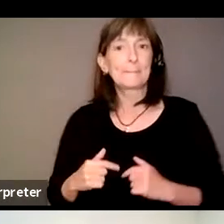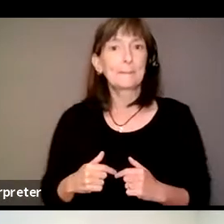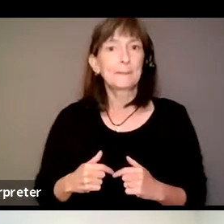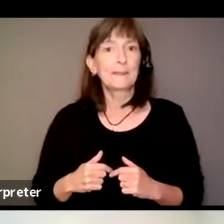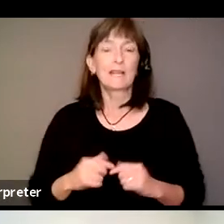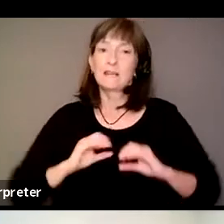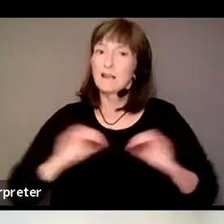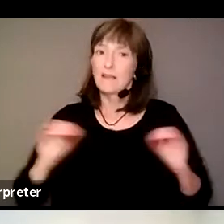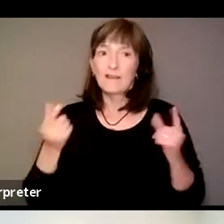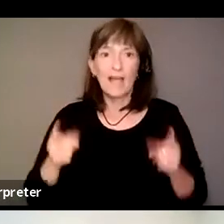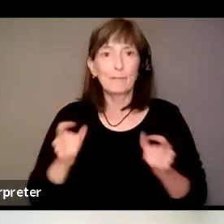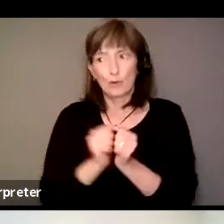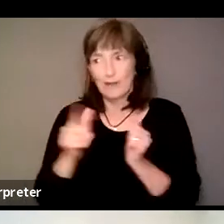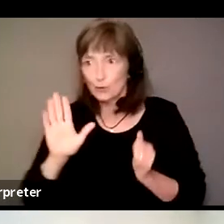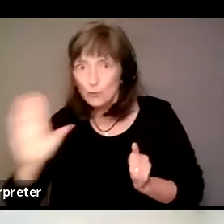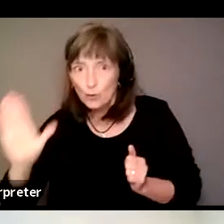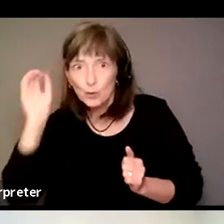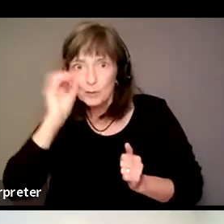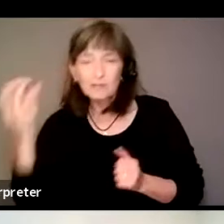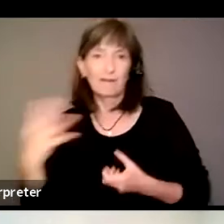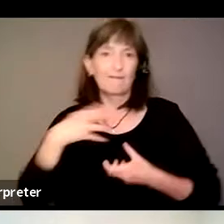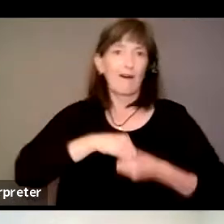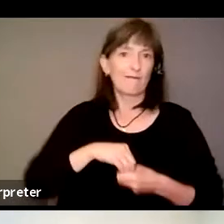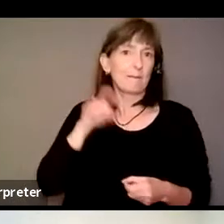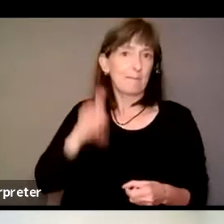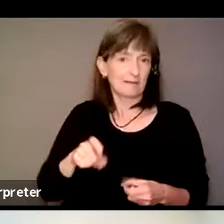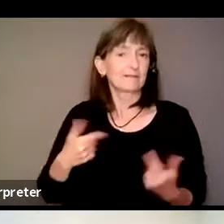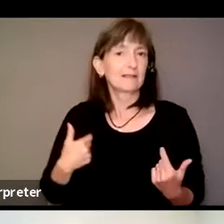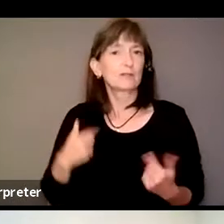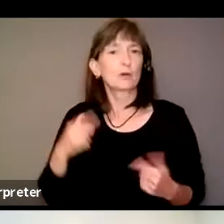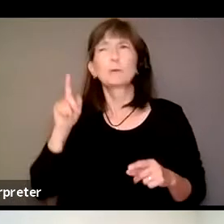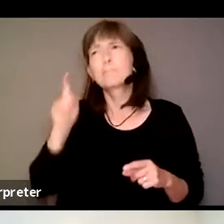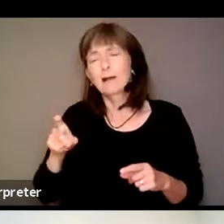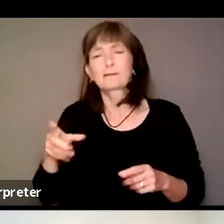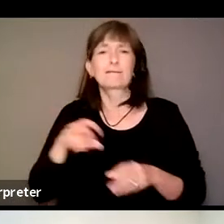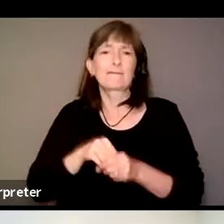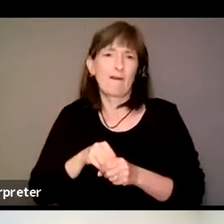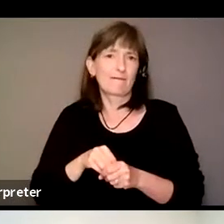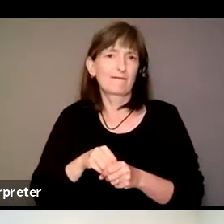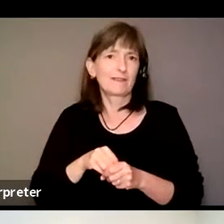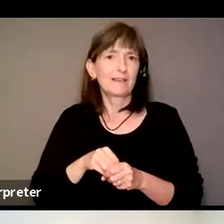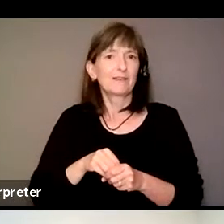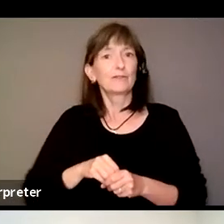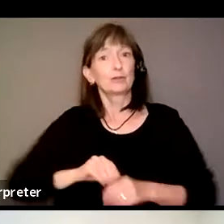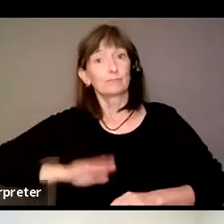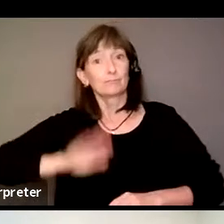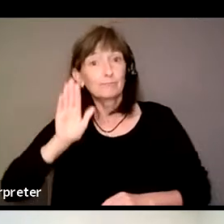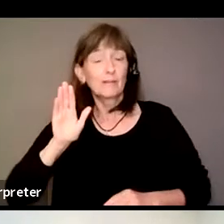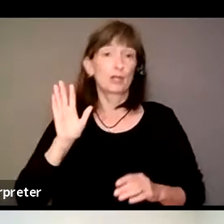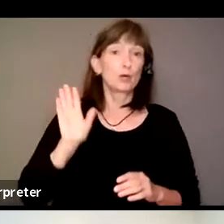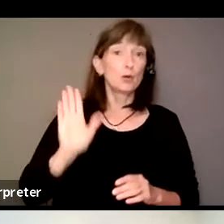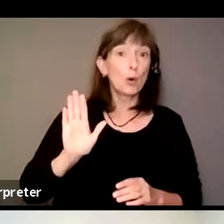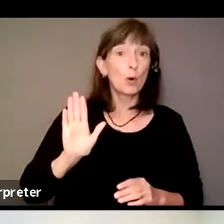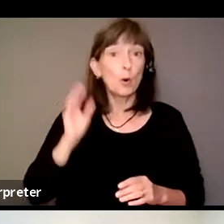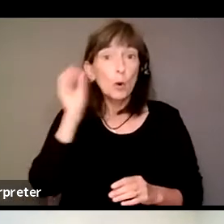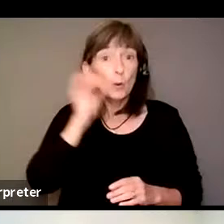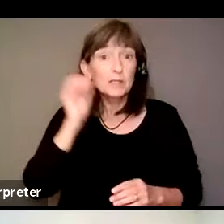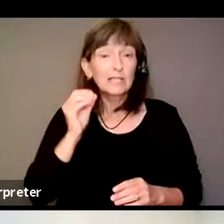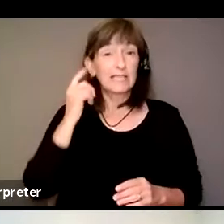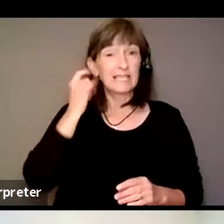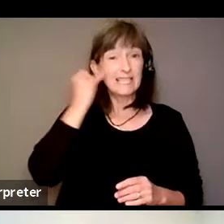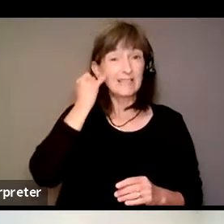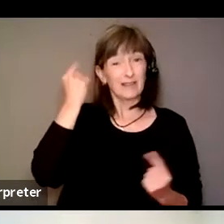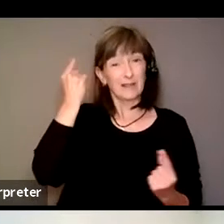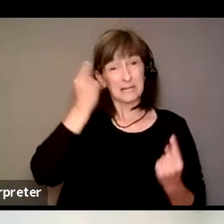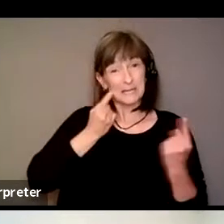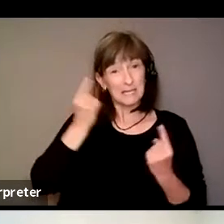you. So for that, in people getting involved, it's important that you get a chance to kind of sit, if you're looking at running, to take that